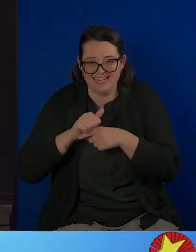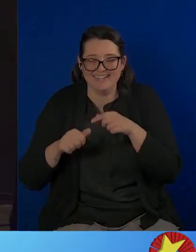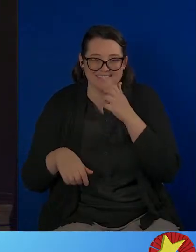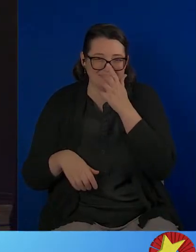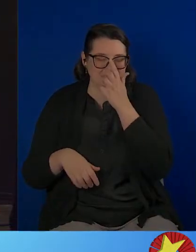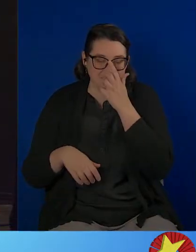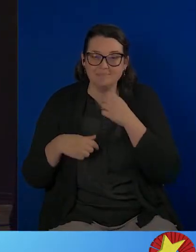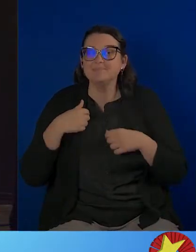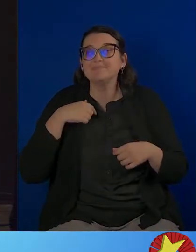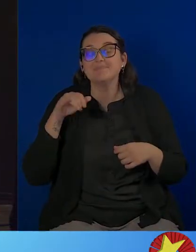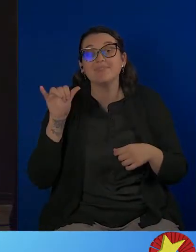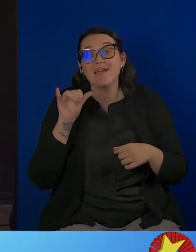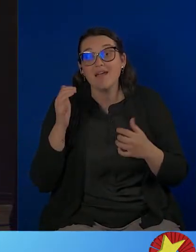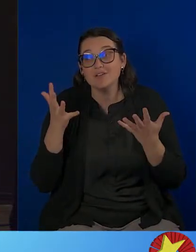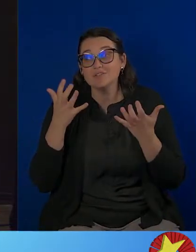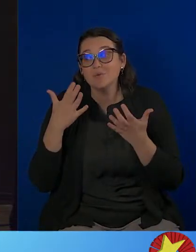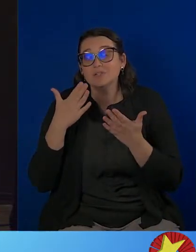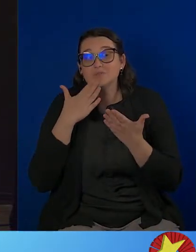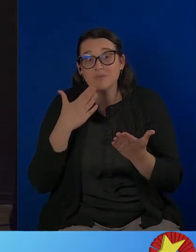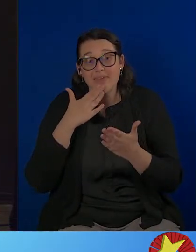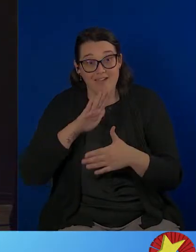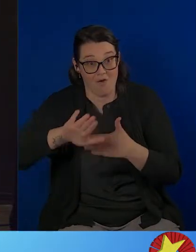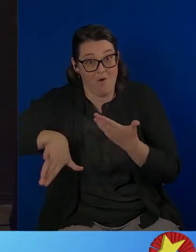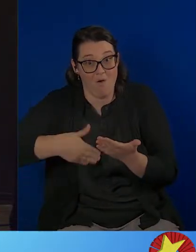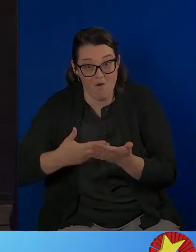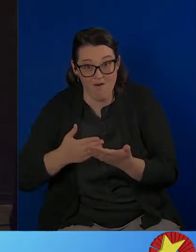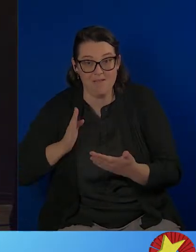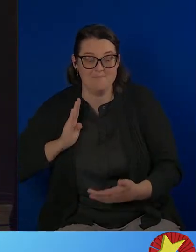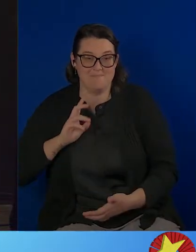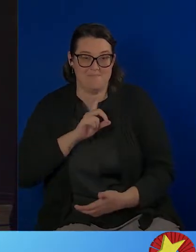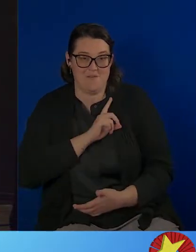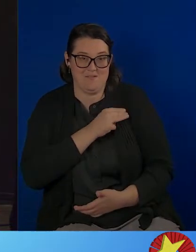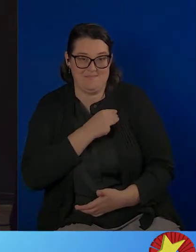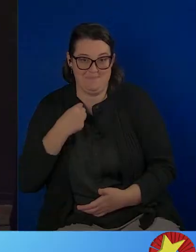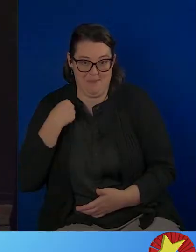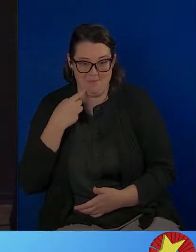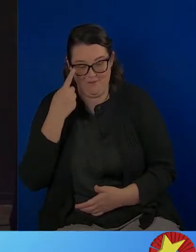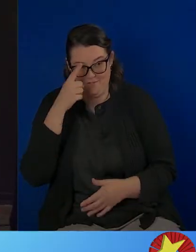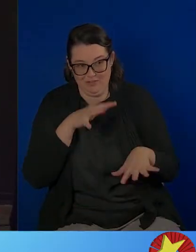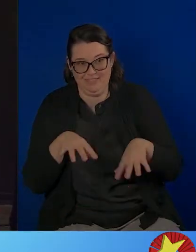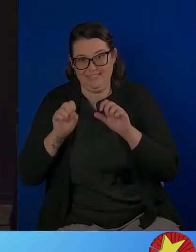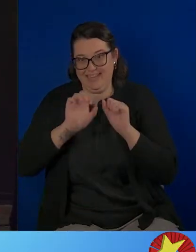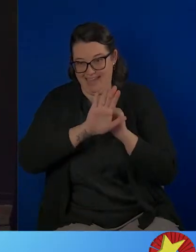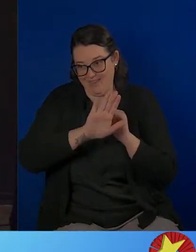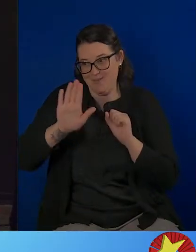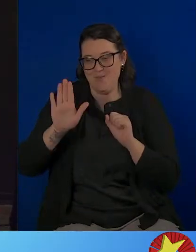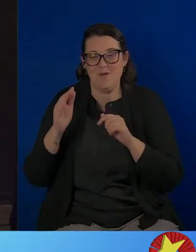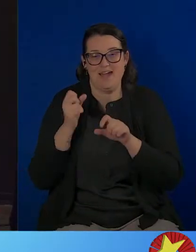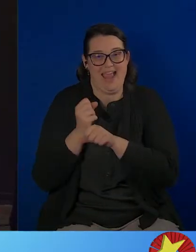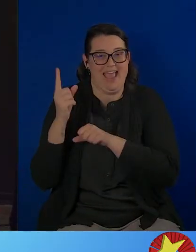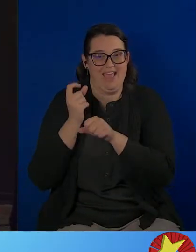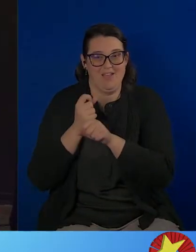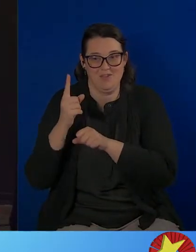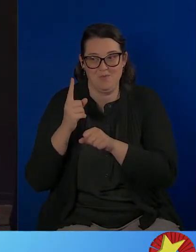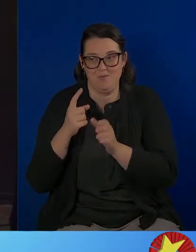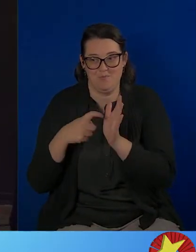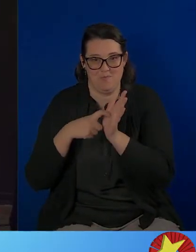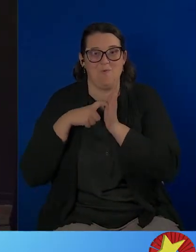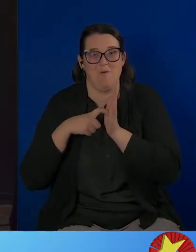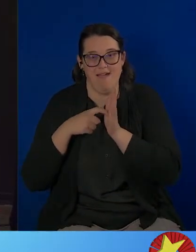thank all of our board members for taking the annual required training on conflict of